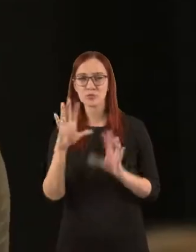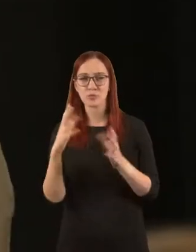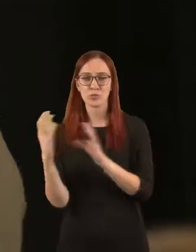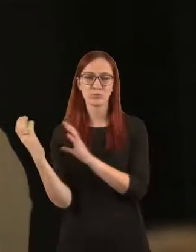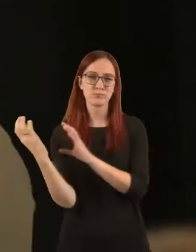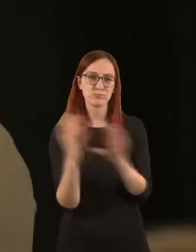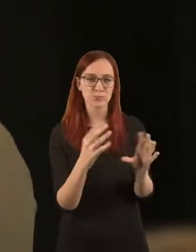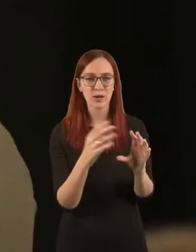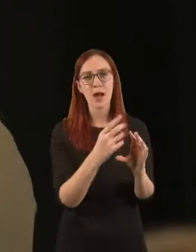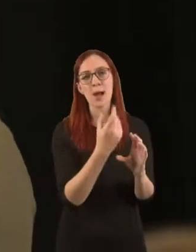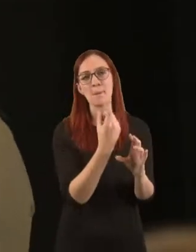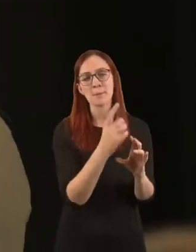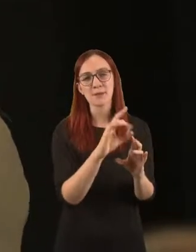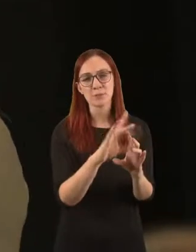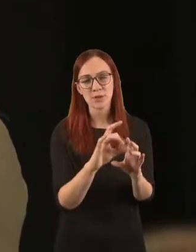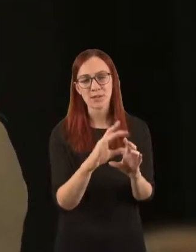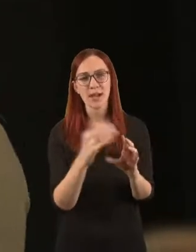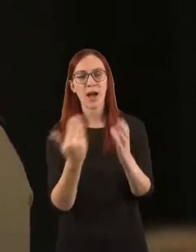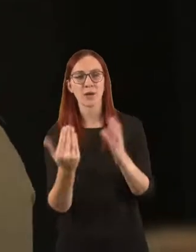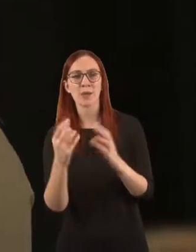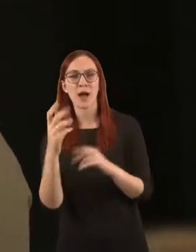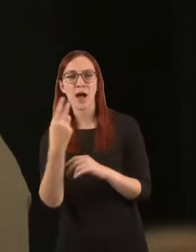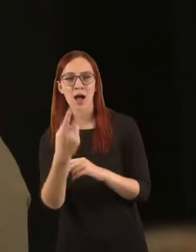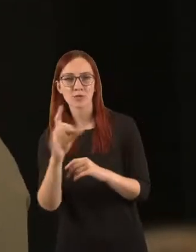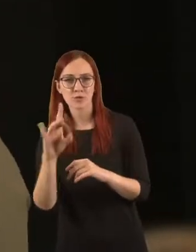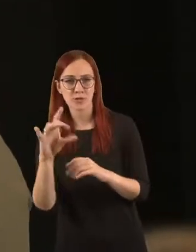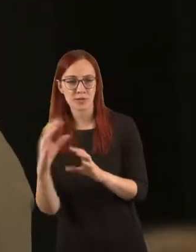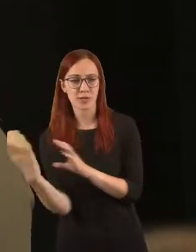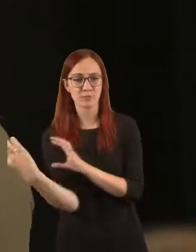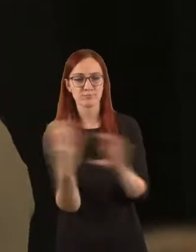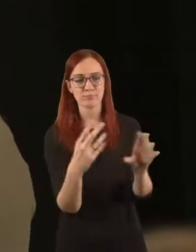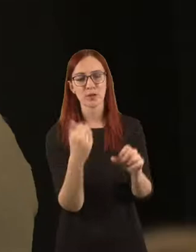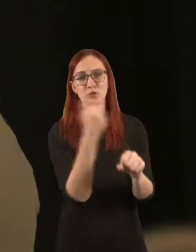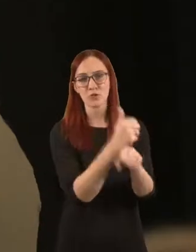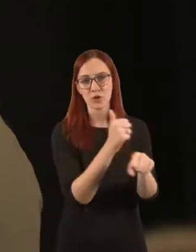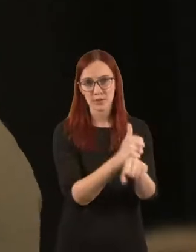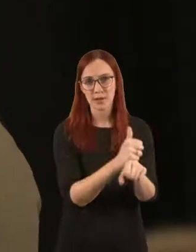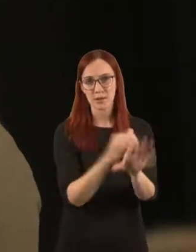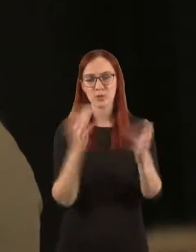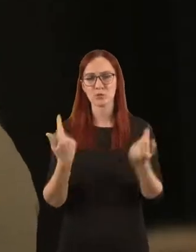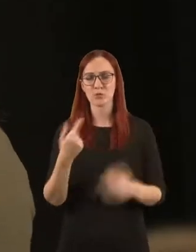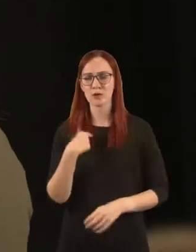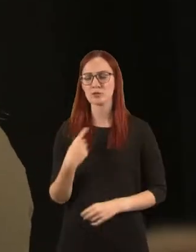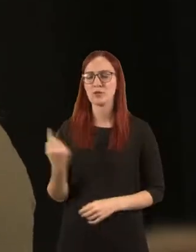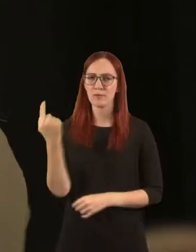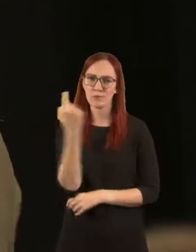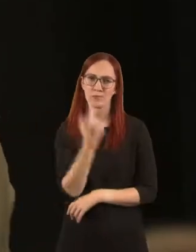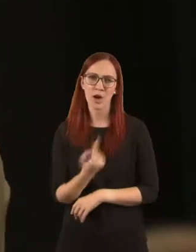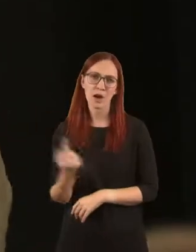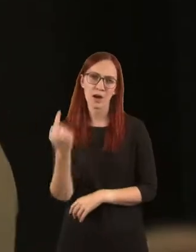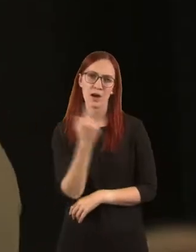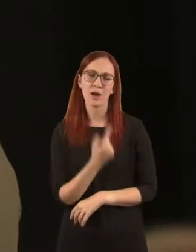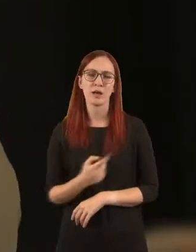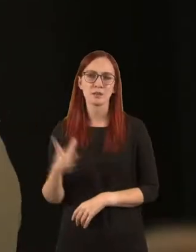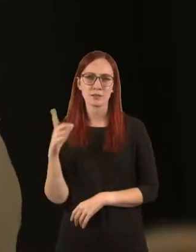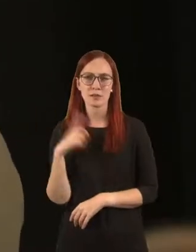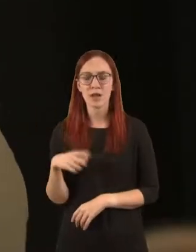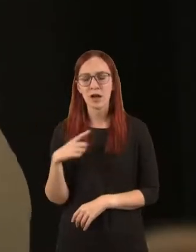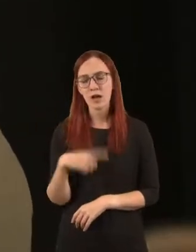Sometimes all it takes is to be a little bit more